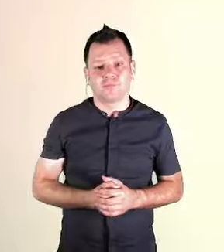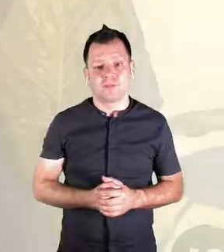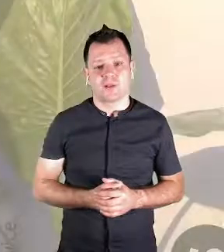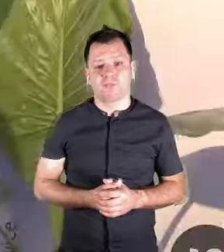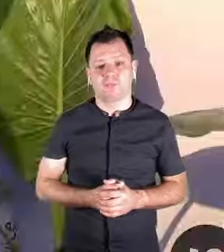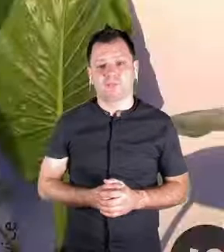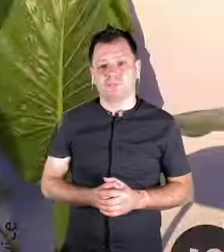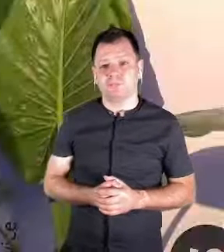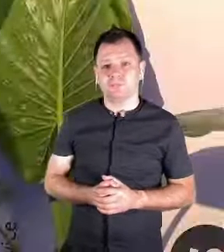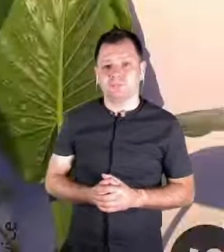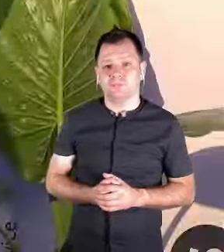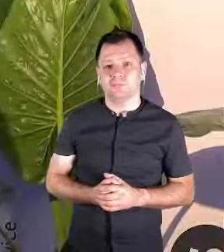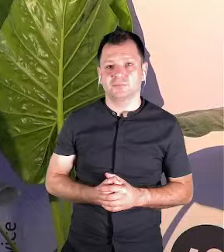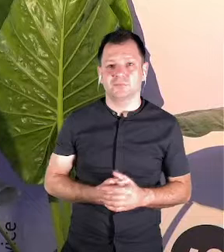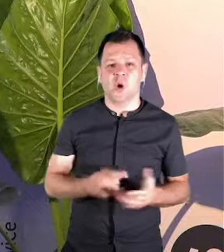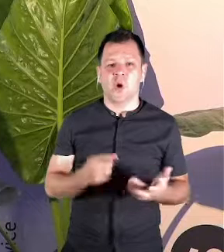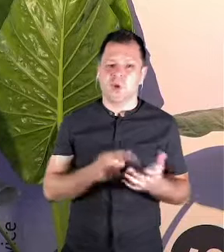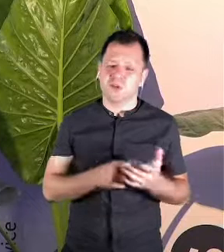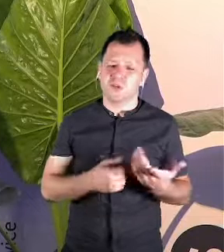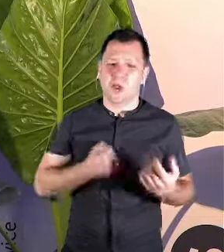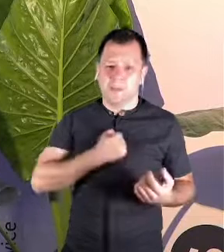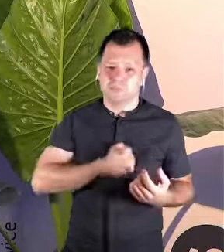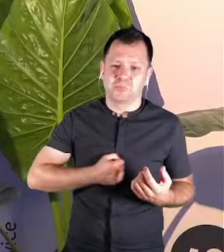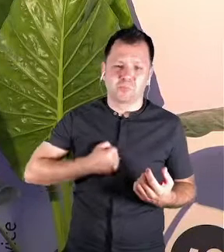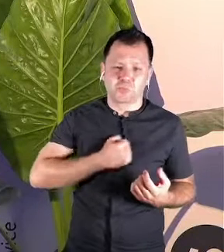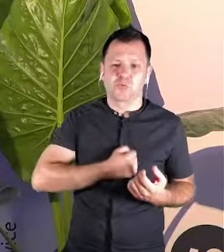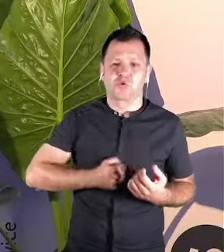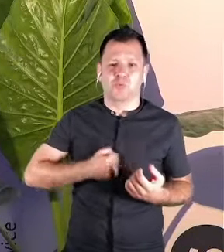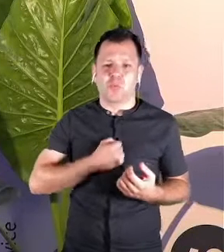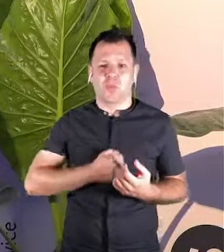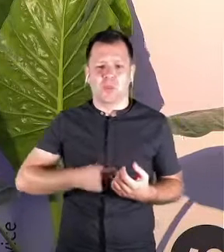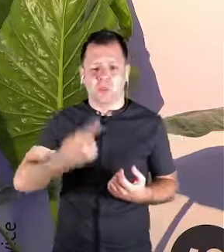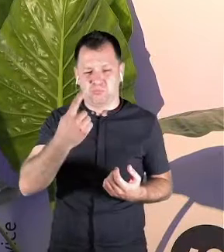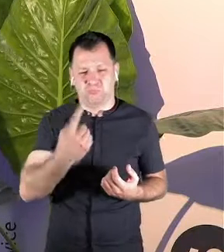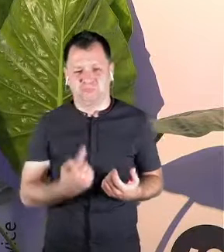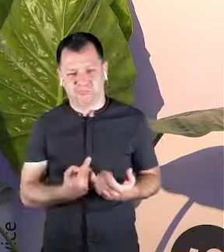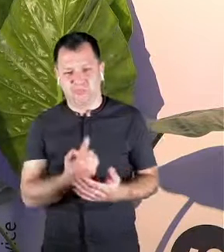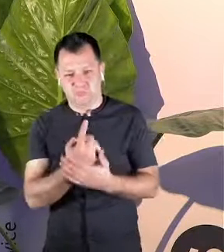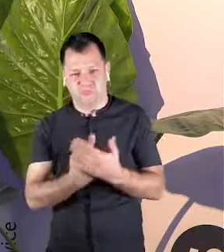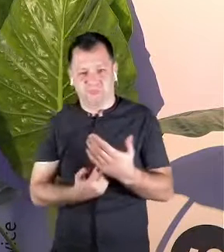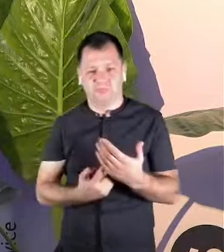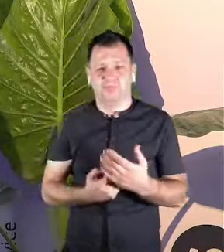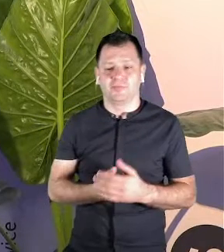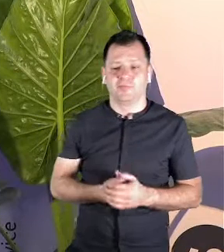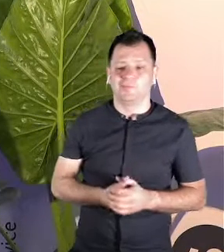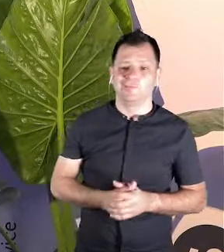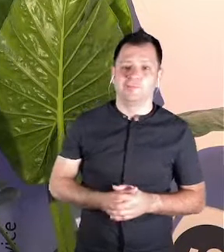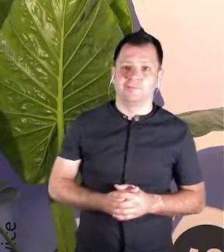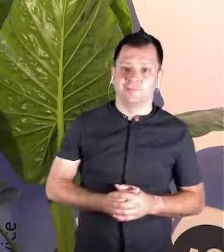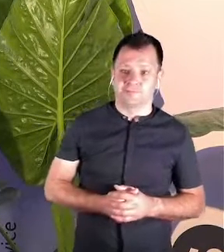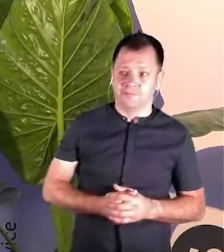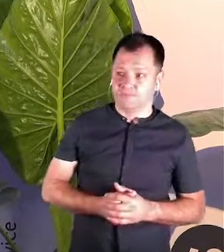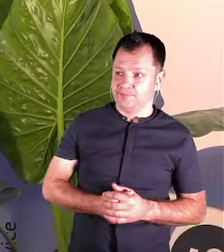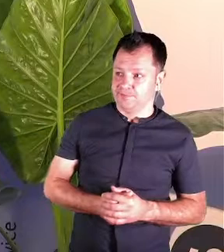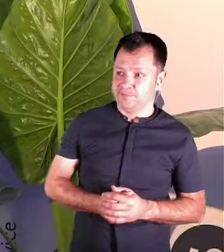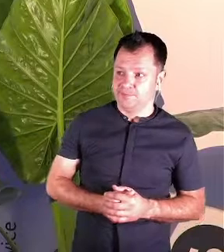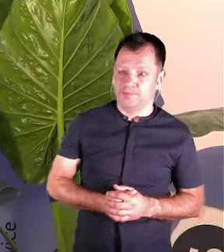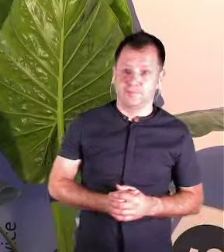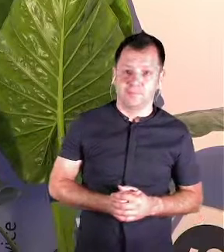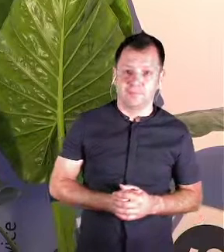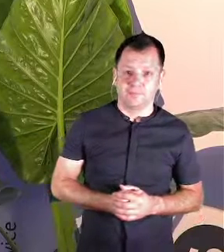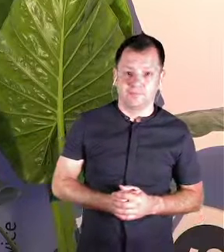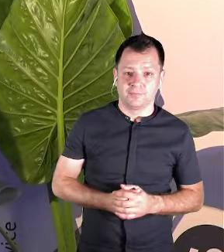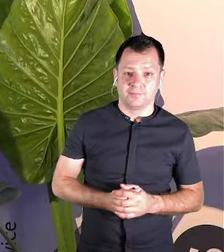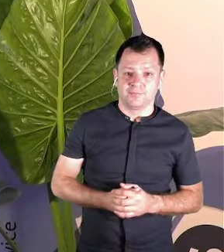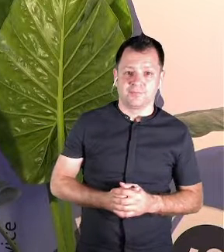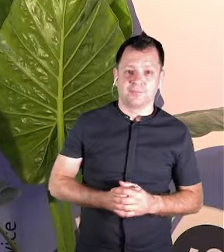Yeah. So since it seems not to be very logic thing to do, just to be such a huge shopping mall, which is just overscaled, is